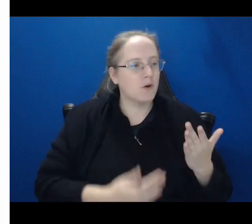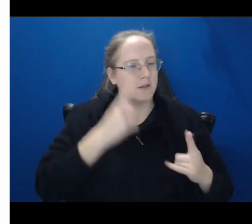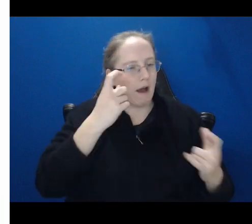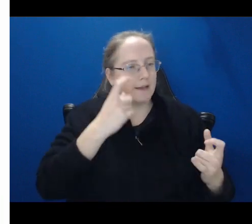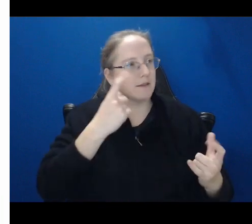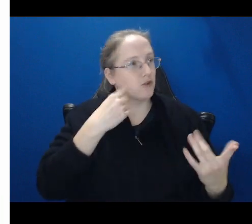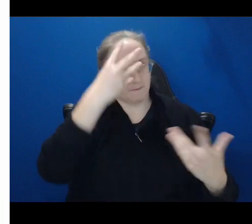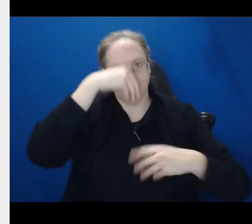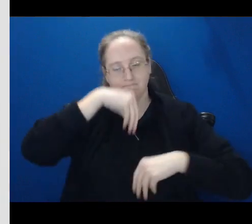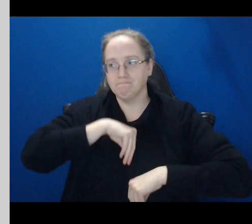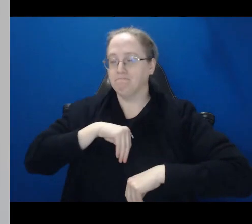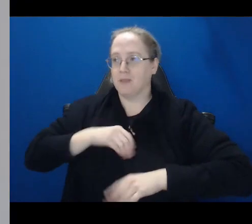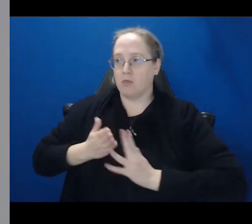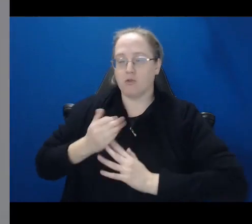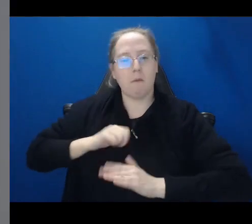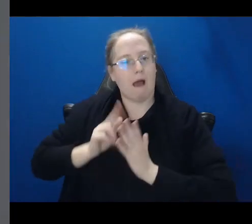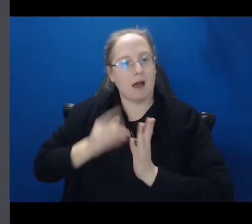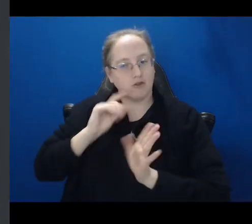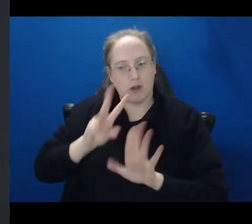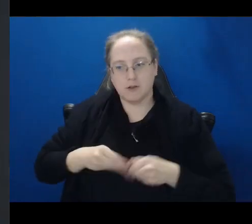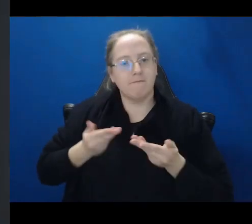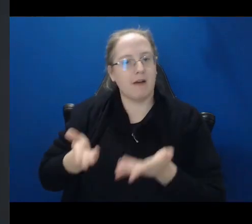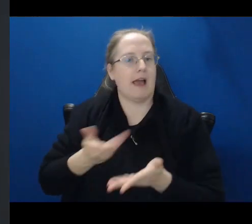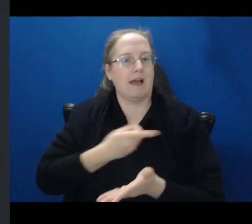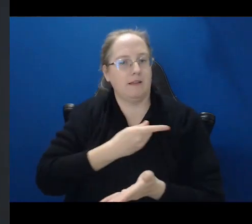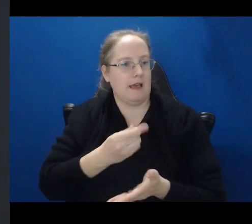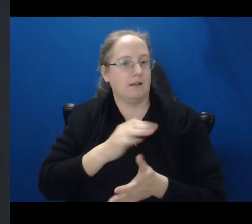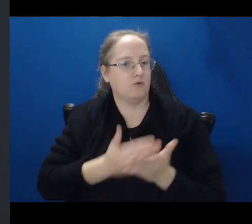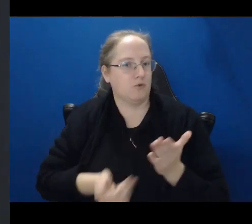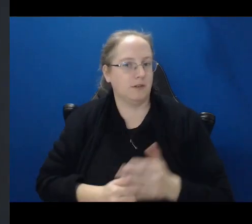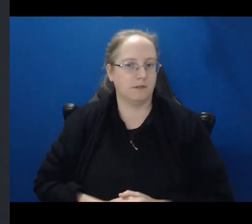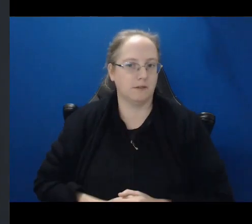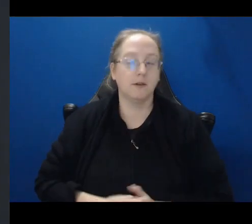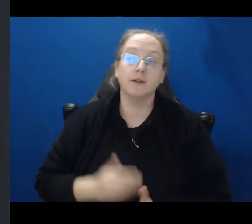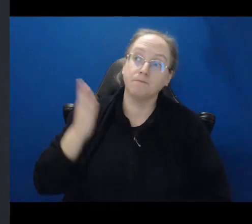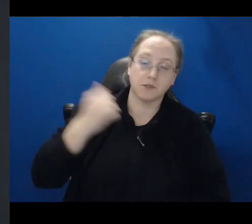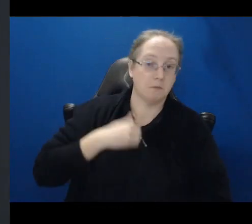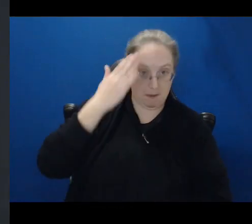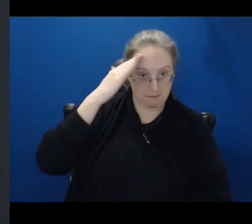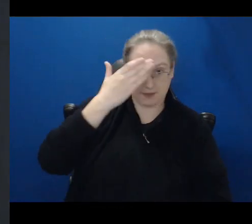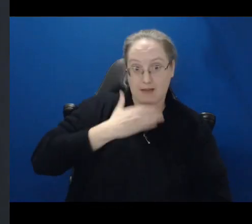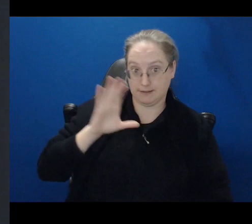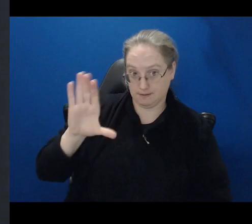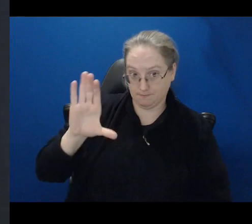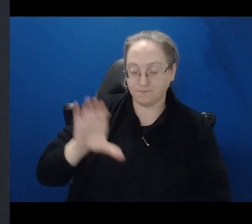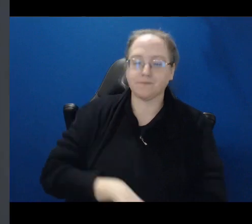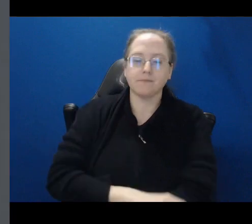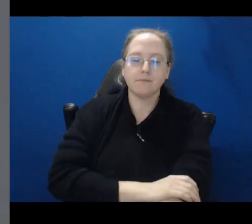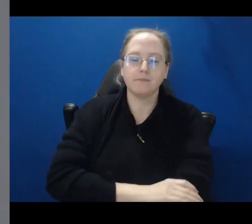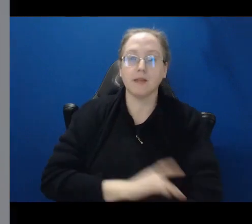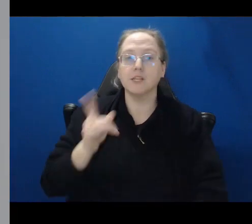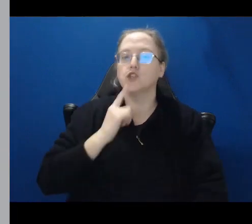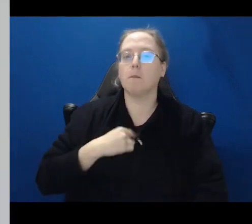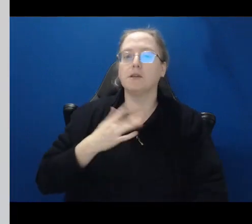stories within my work. So yeah, this is my mother's profile, and she actually said she wanted to be on the